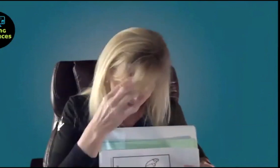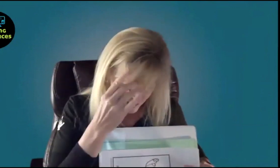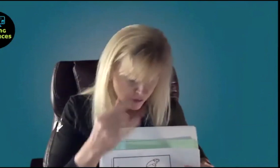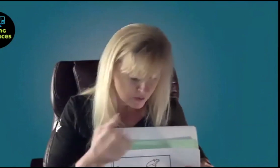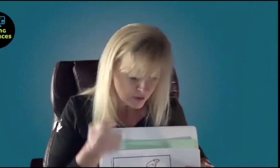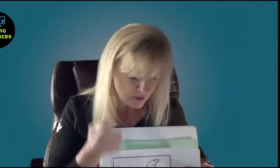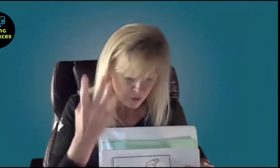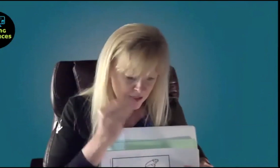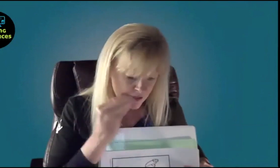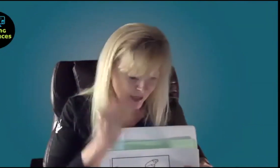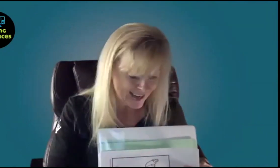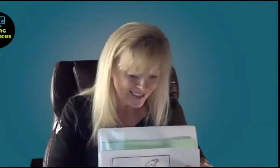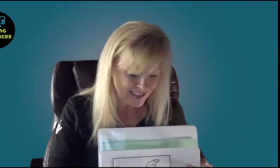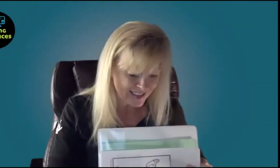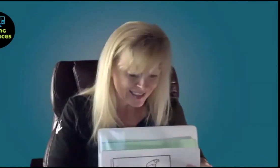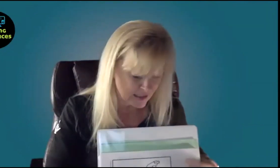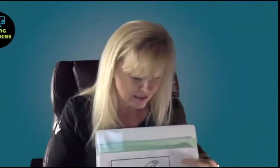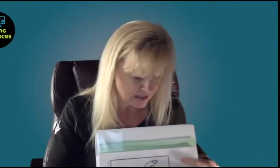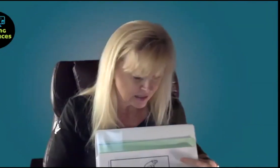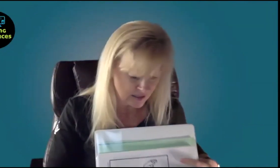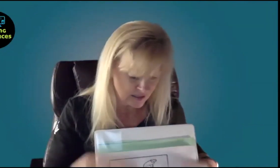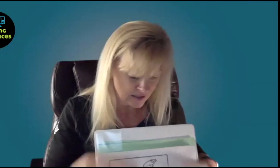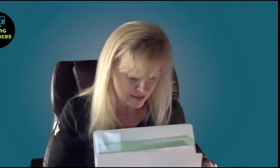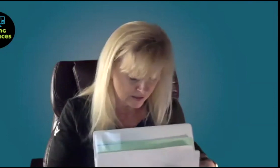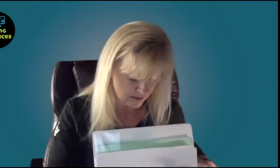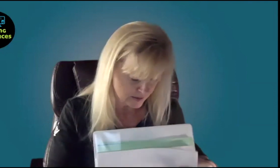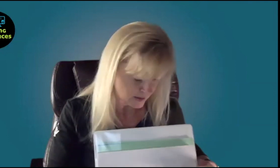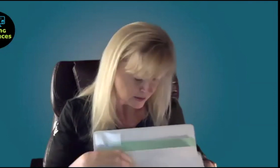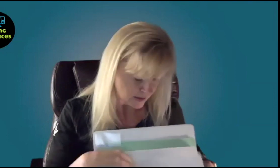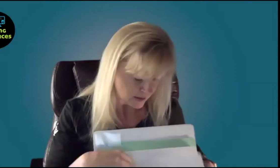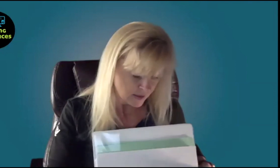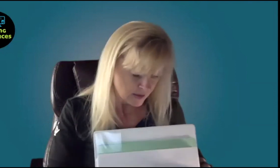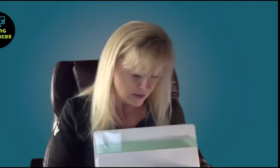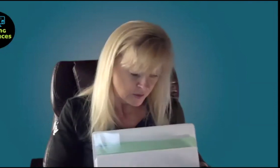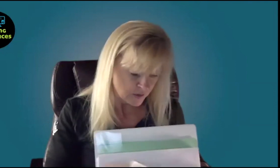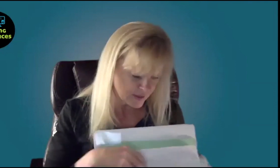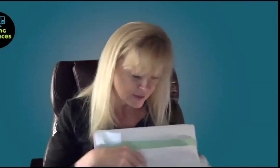trying to think here. There's so many different ideas.